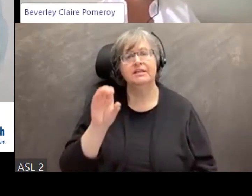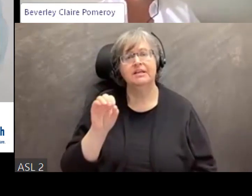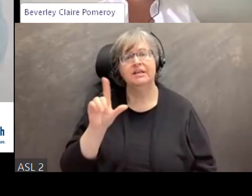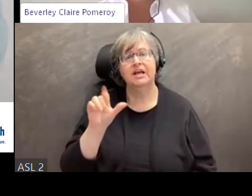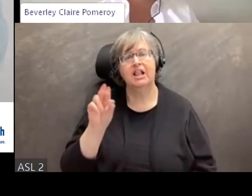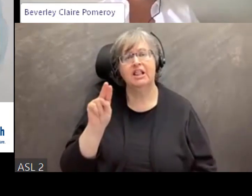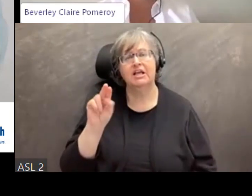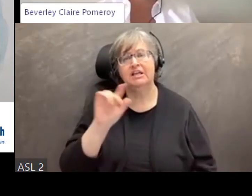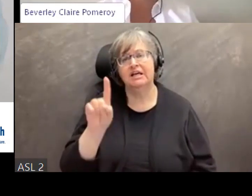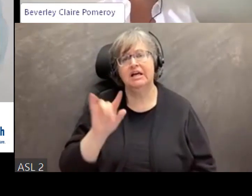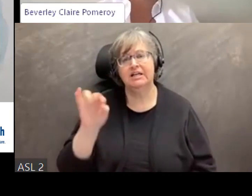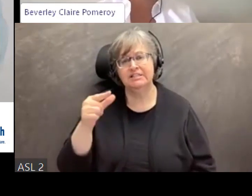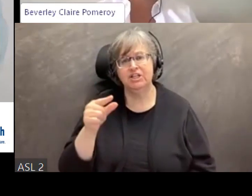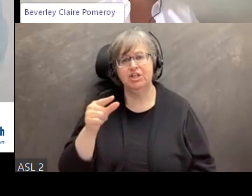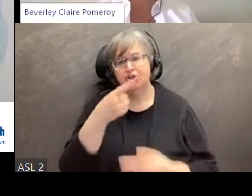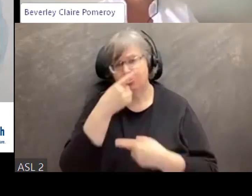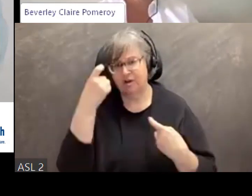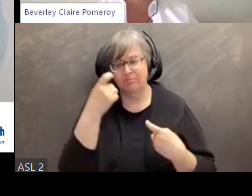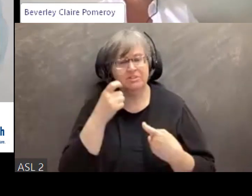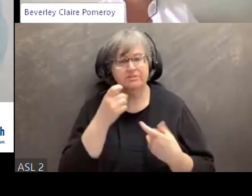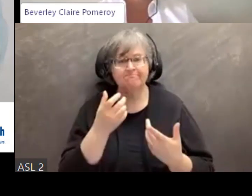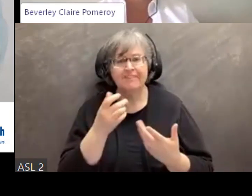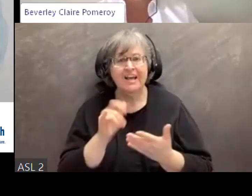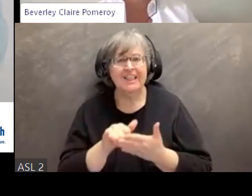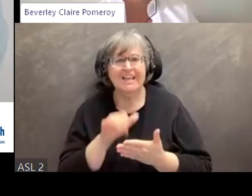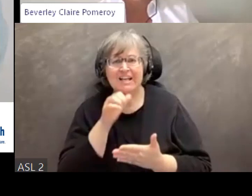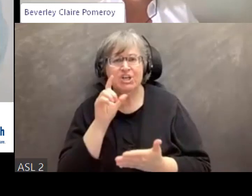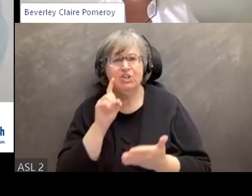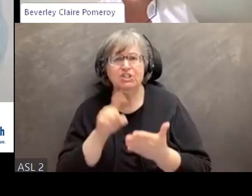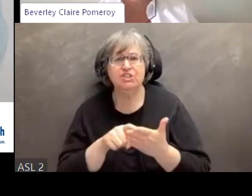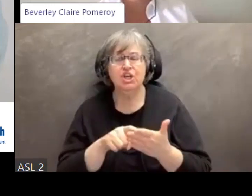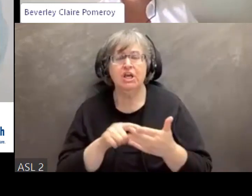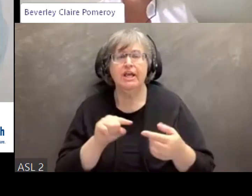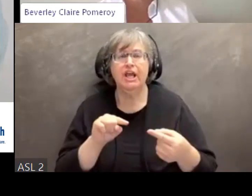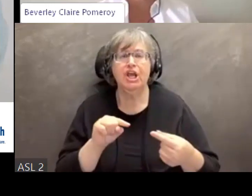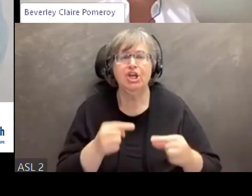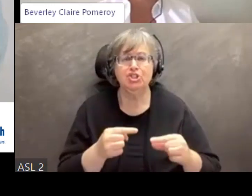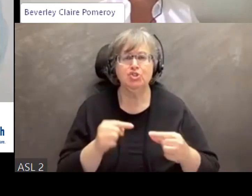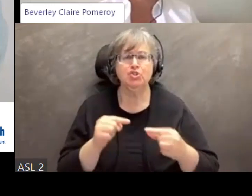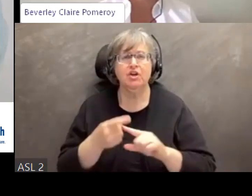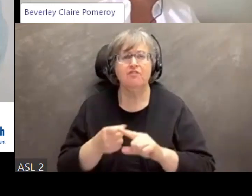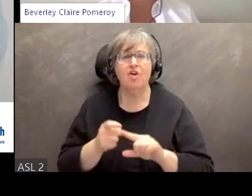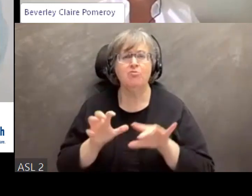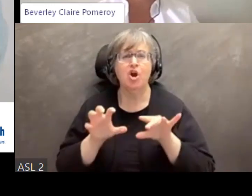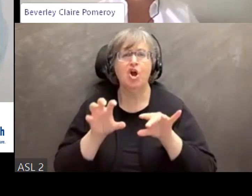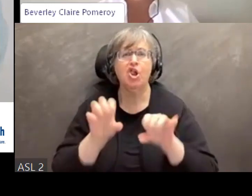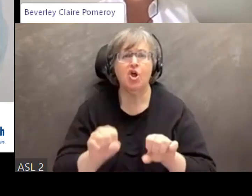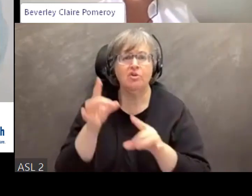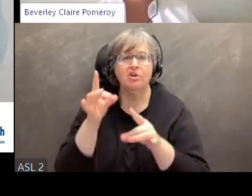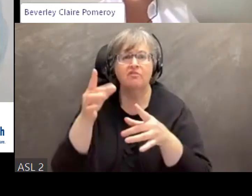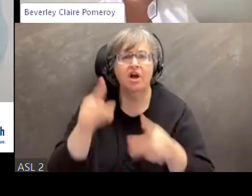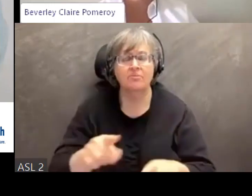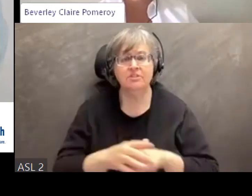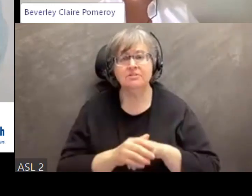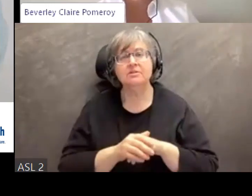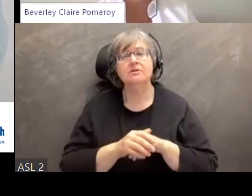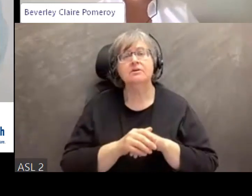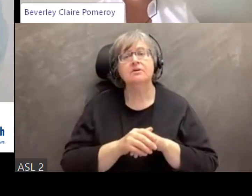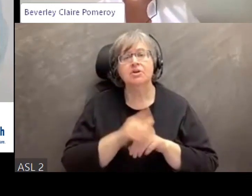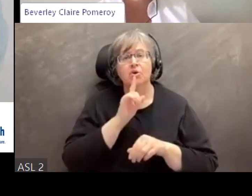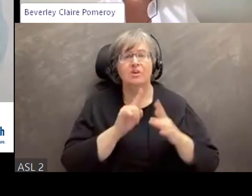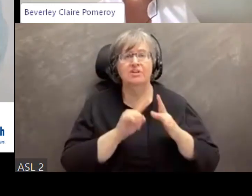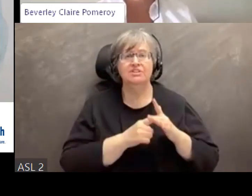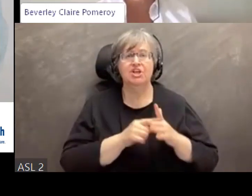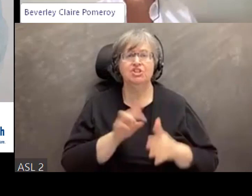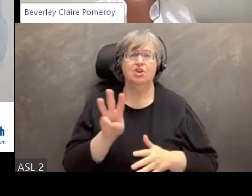term decolonizing trauma doesn't necessarily acknowledge injuries and wounding from colonial violence, that the term